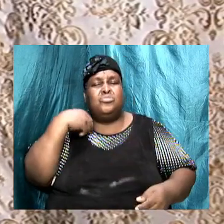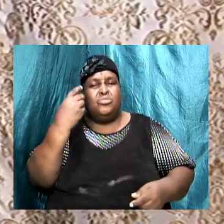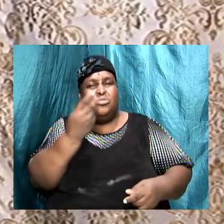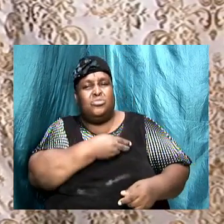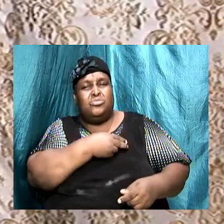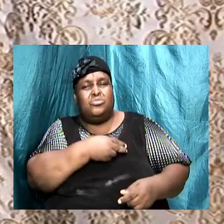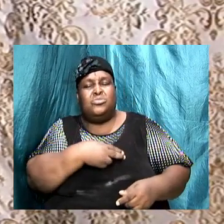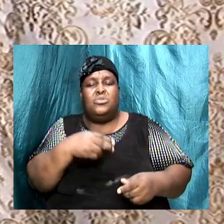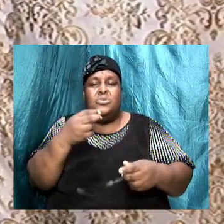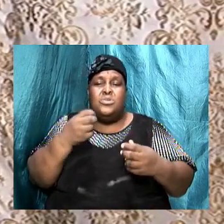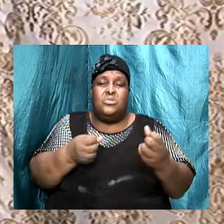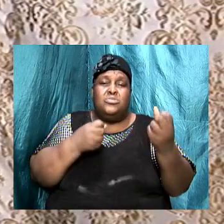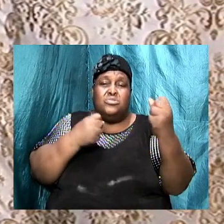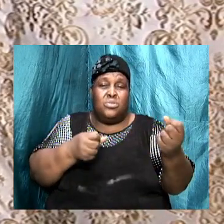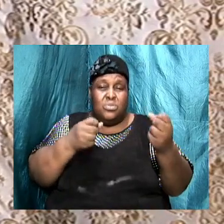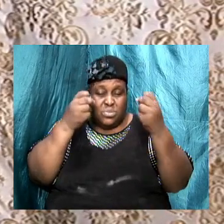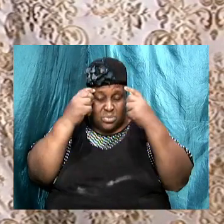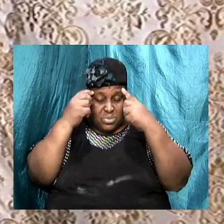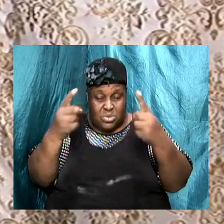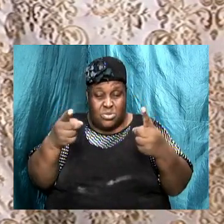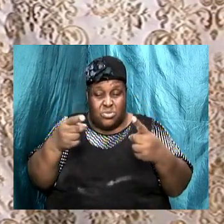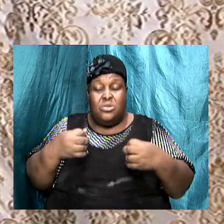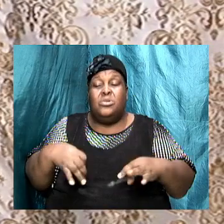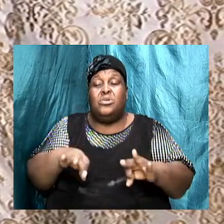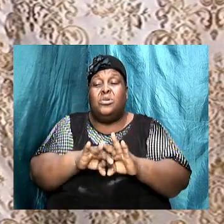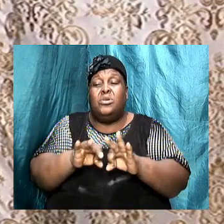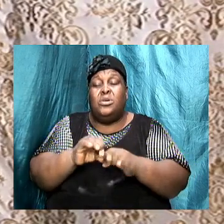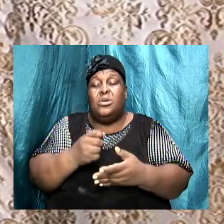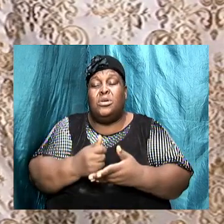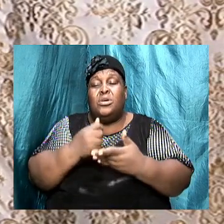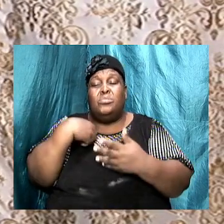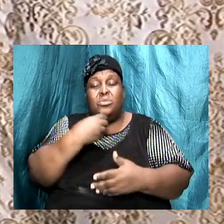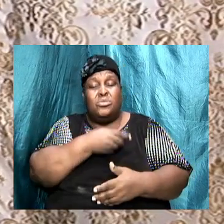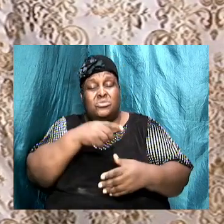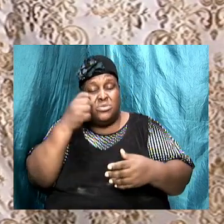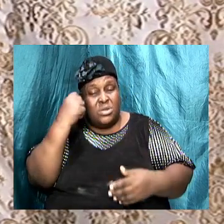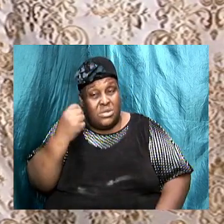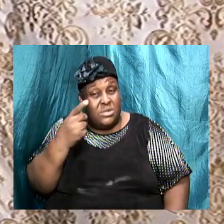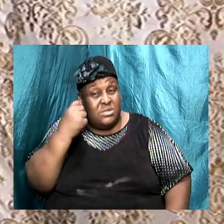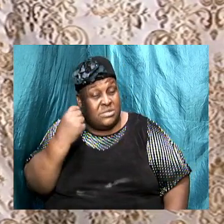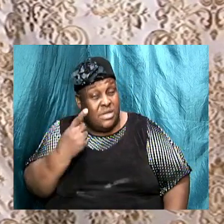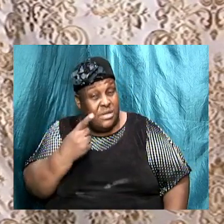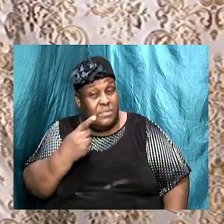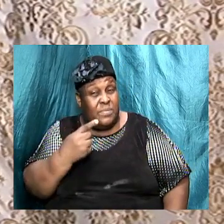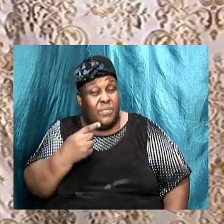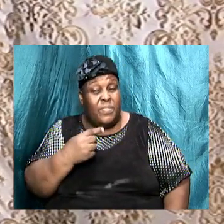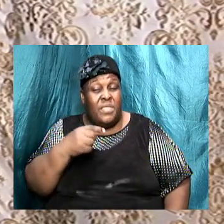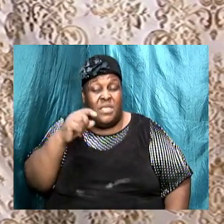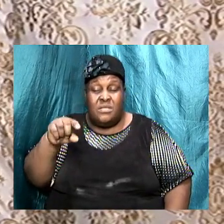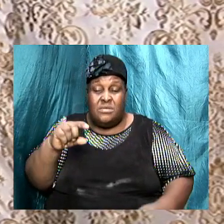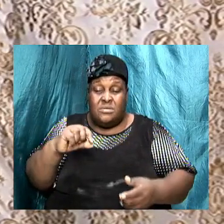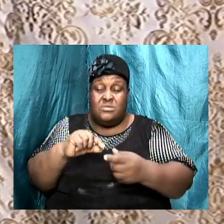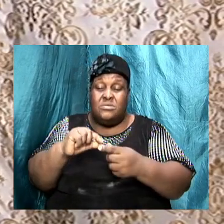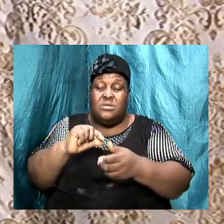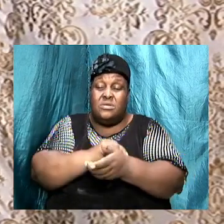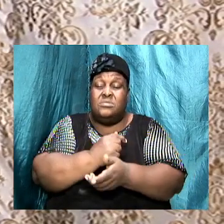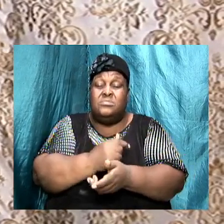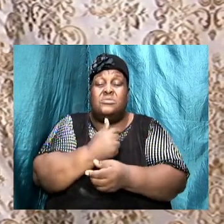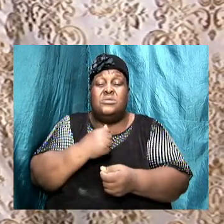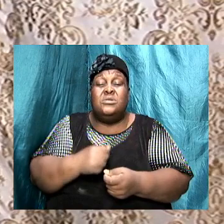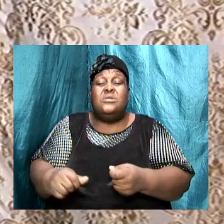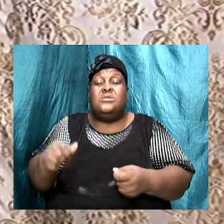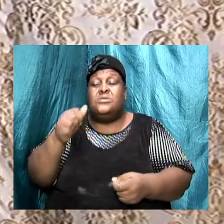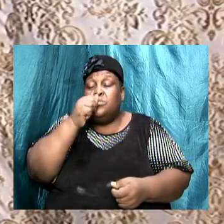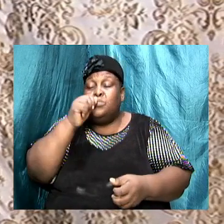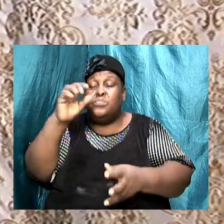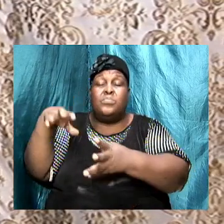is important because it helps us to understand that this gospel is a